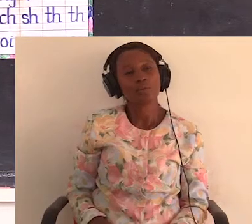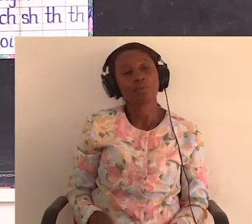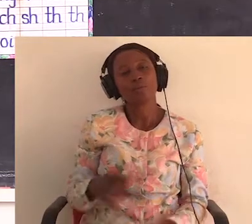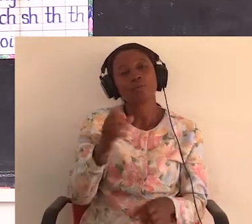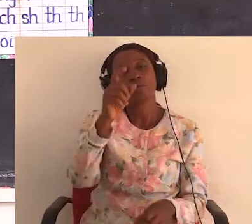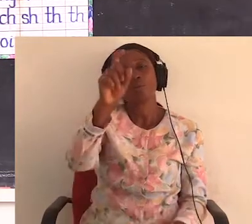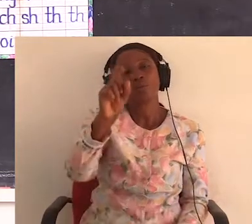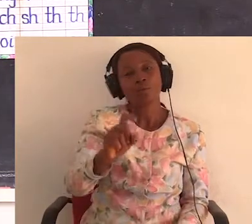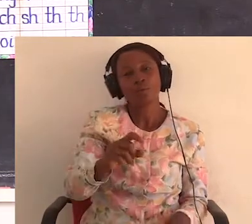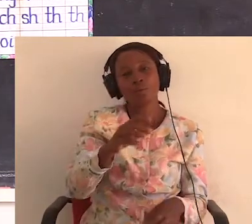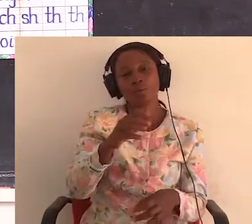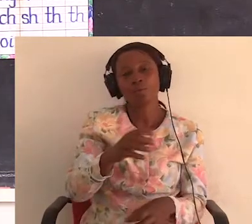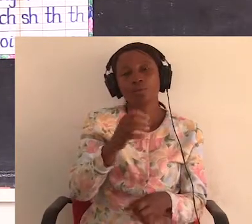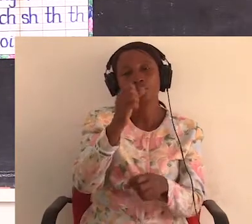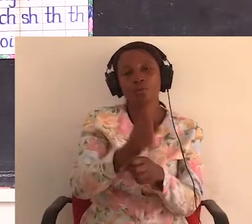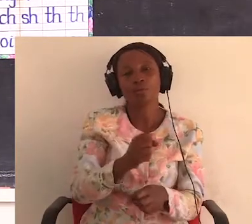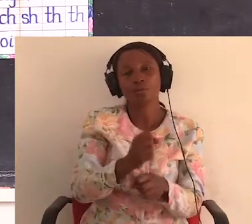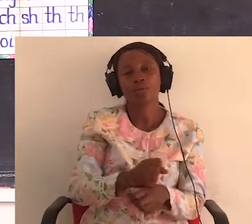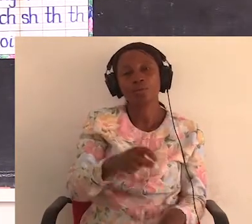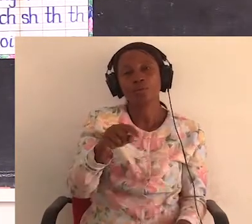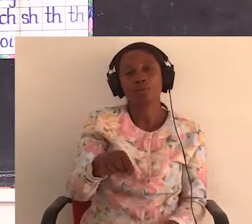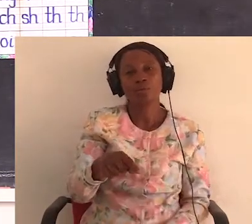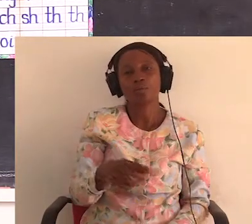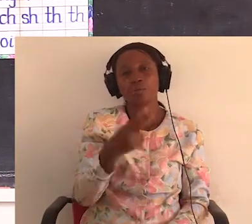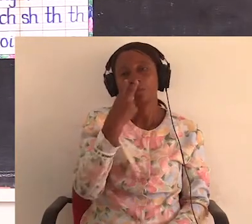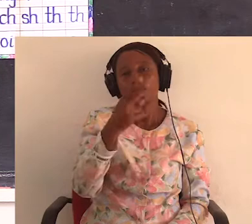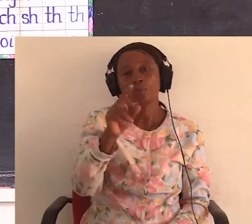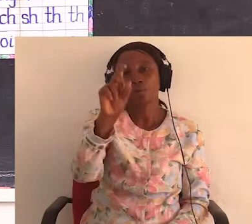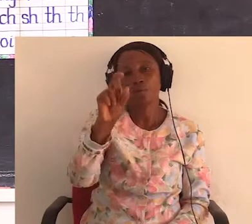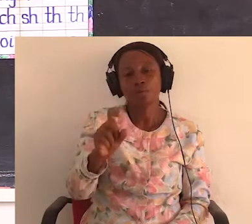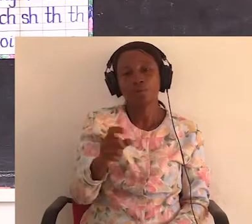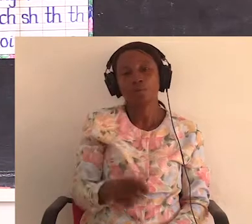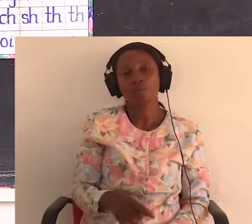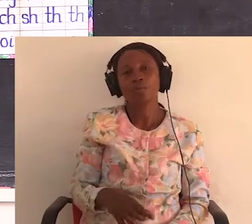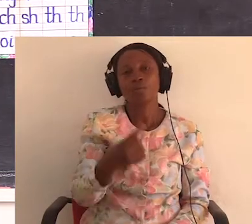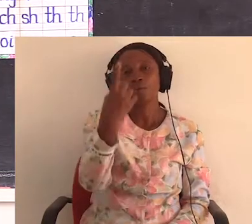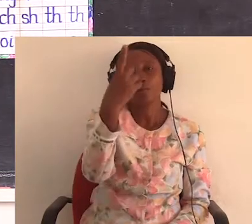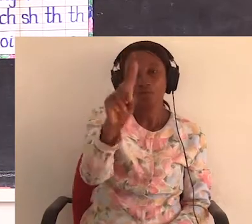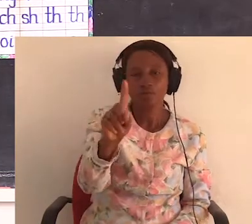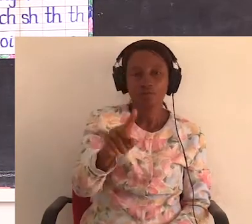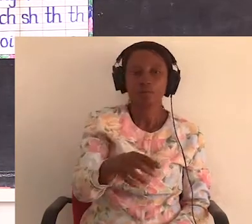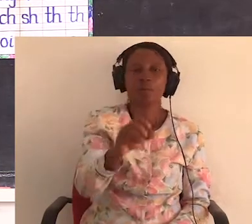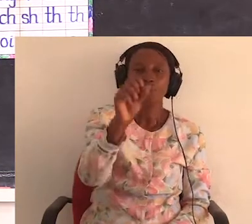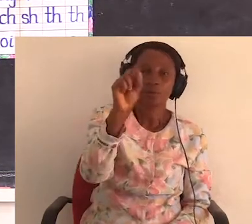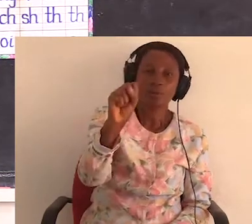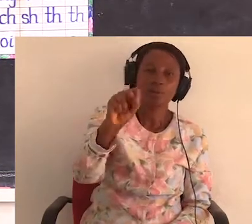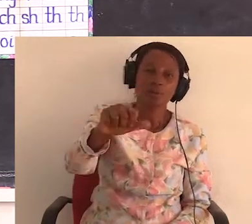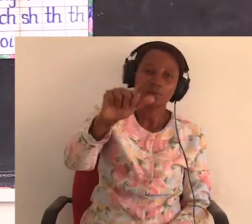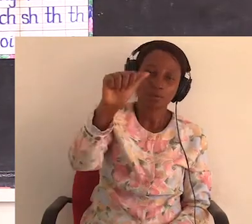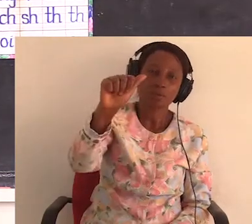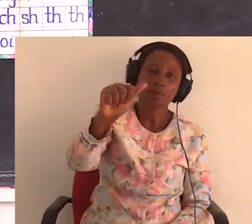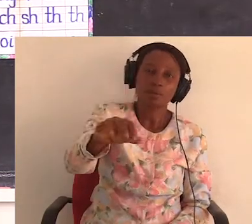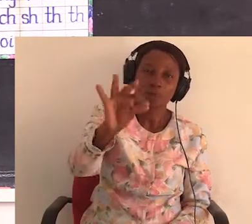being formed here. And if you look at the words, their initial sounds are S, A, T,